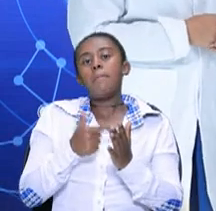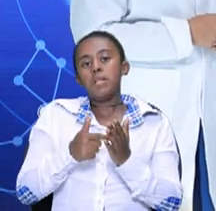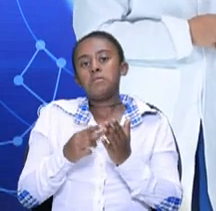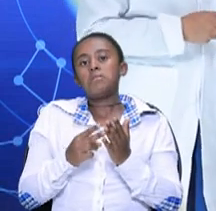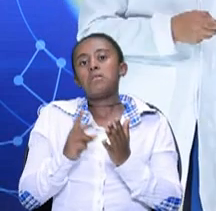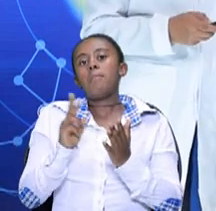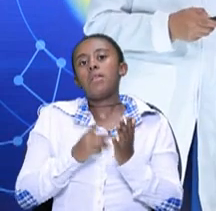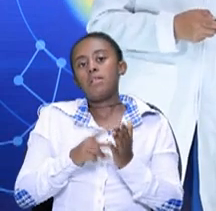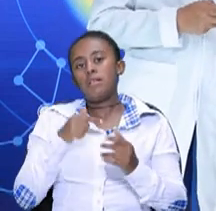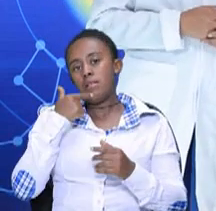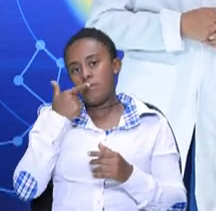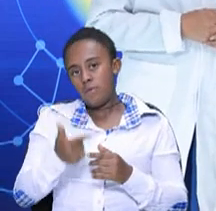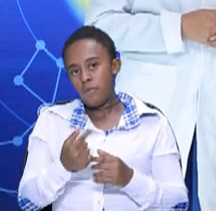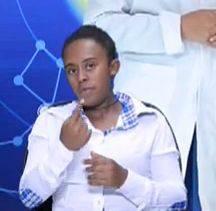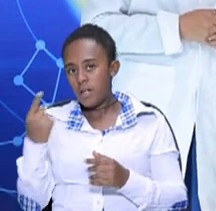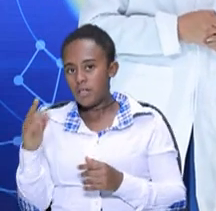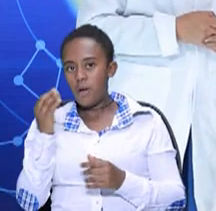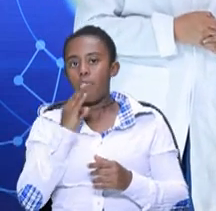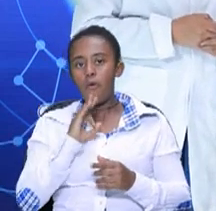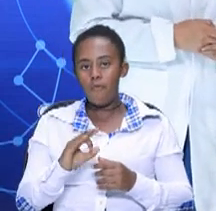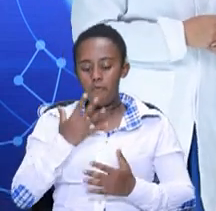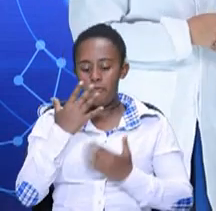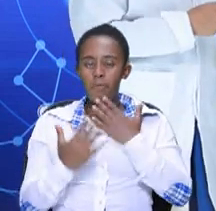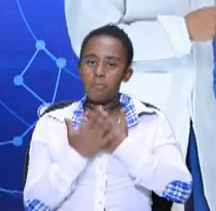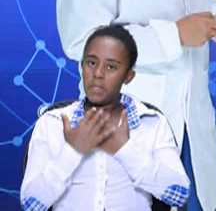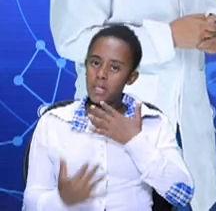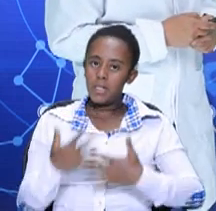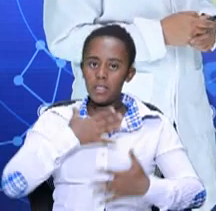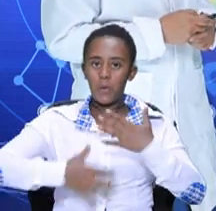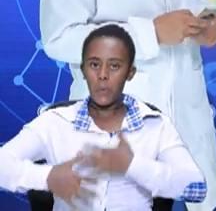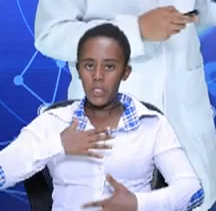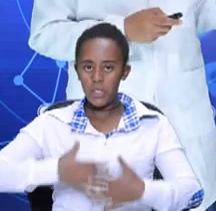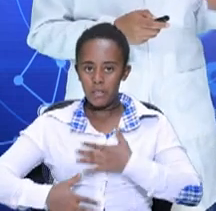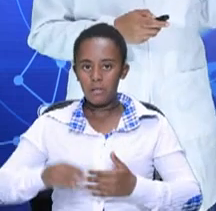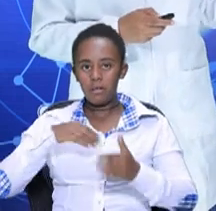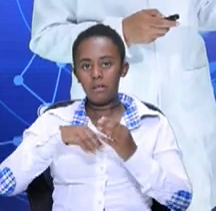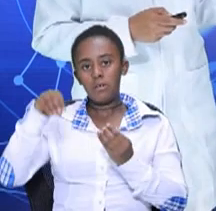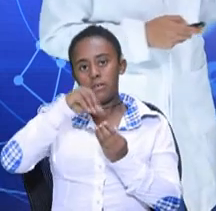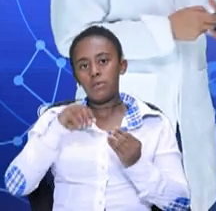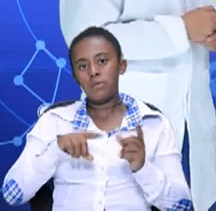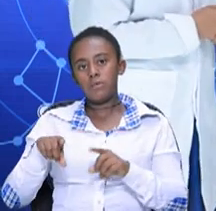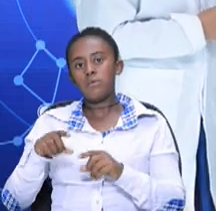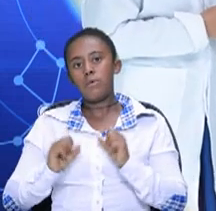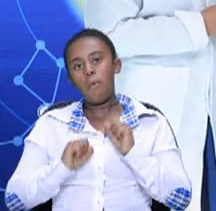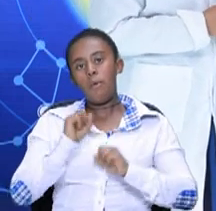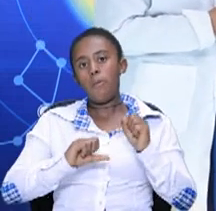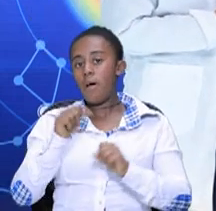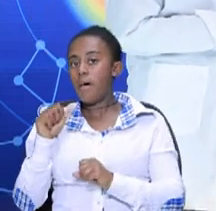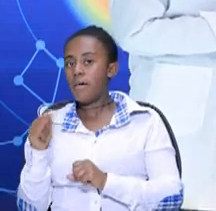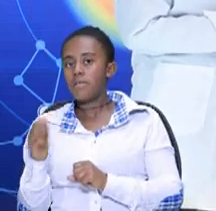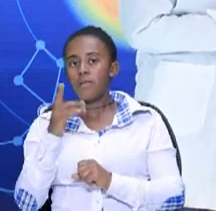circulation is given for such type of blood circulation. In addition to this, compared with other type of